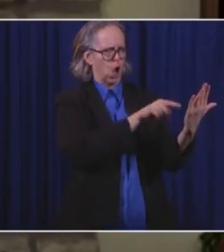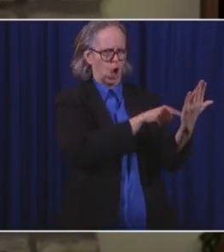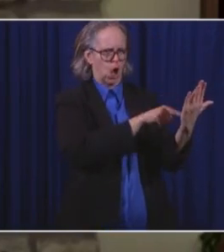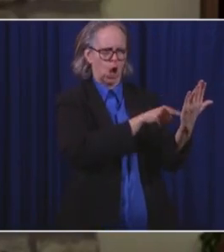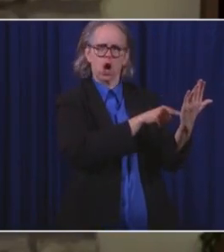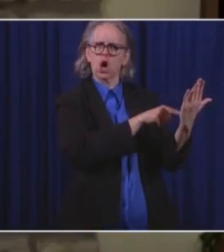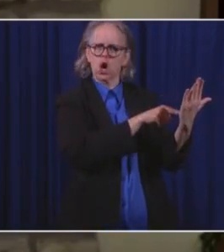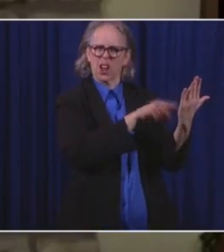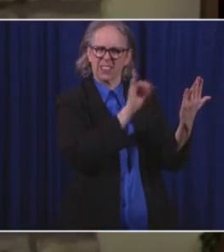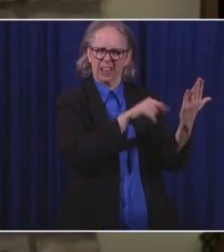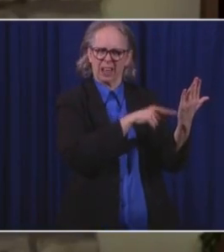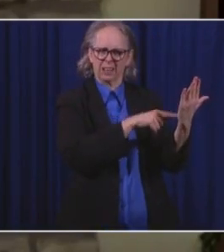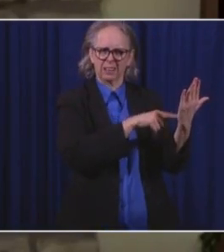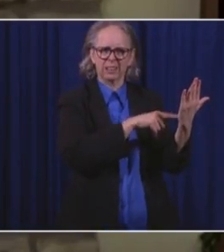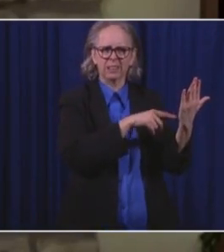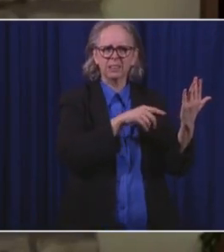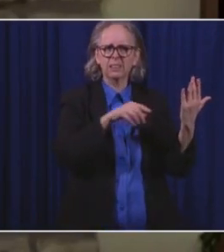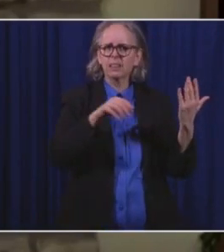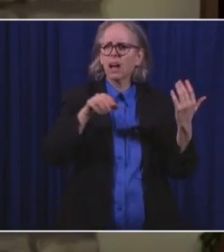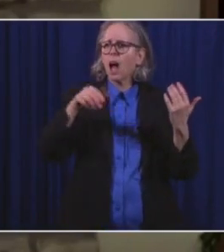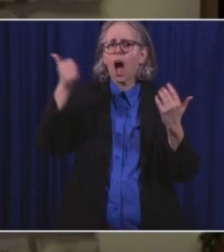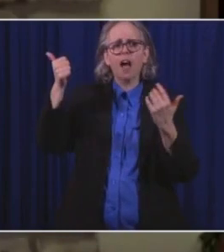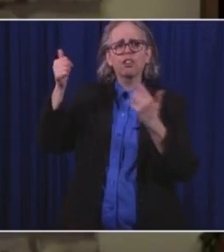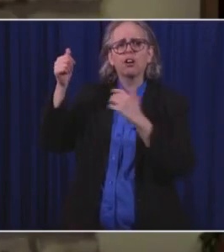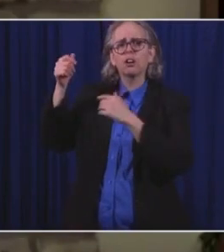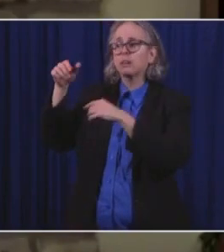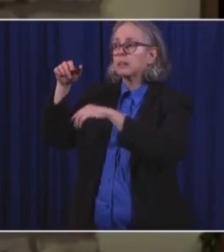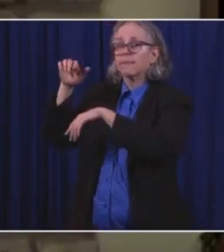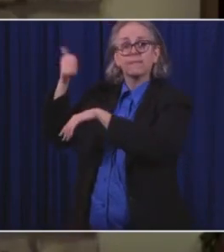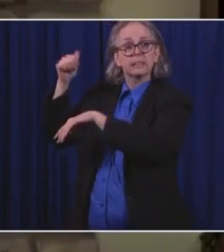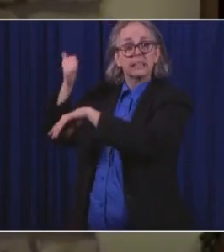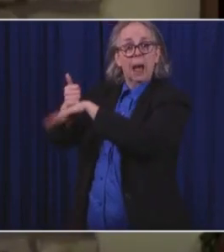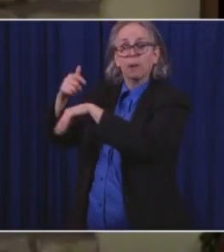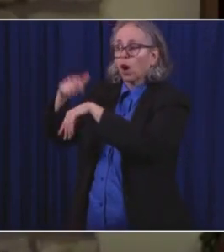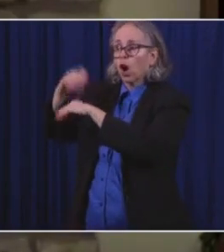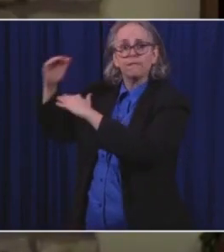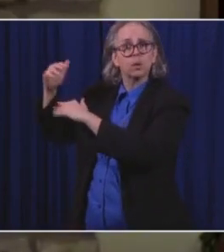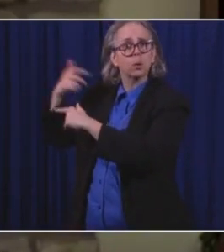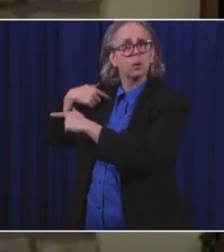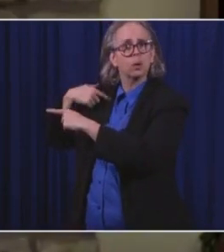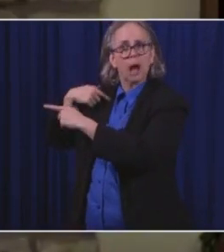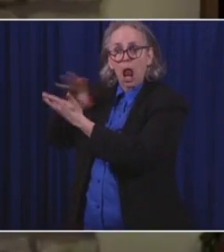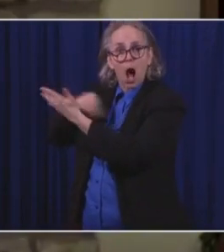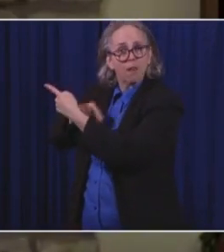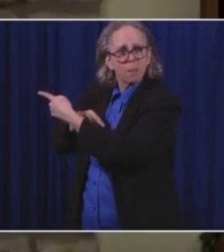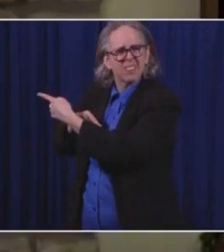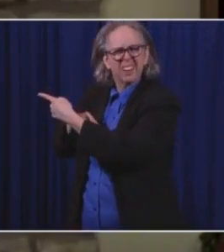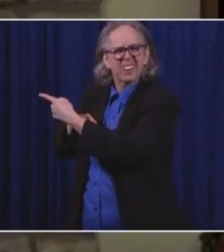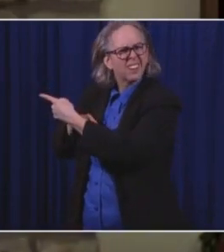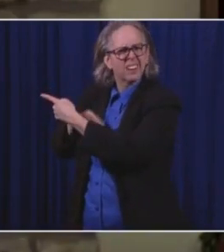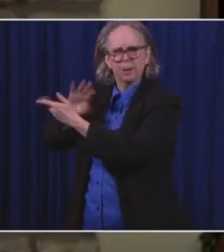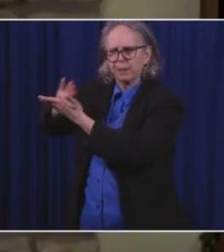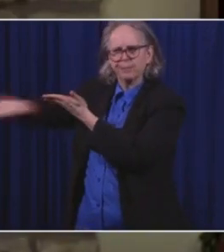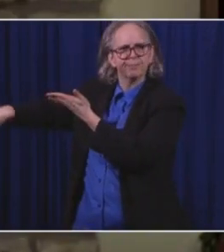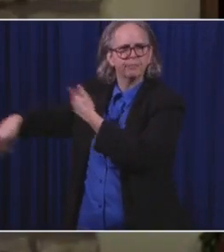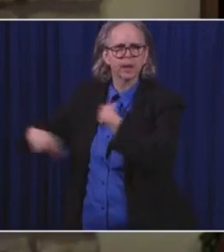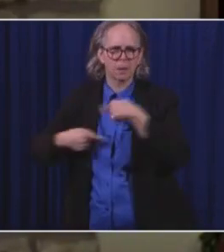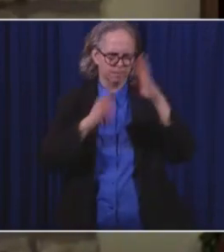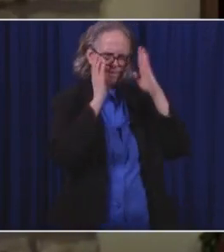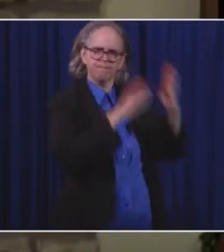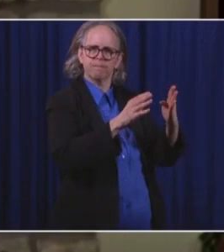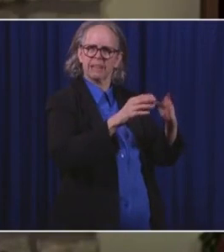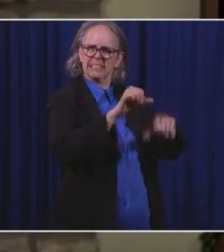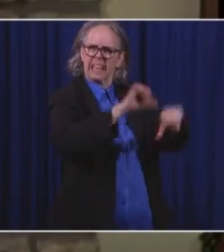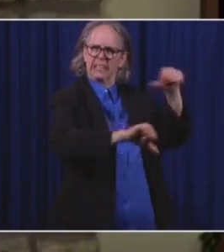this time and therefore there was this drop, although there may be some evidence of that. It really goes back to what the